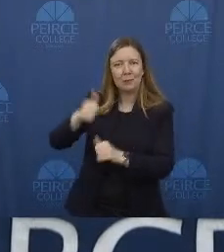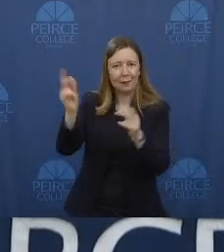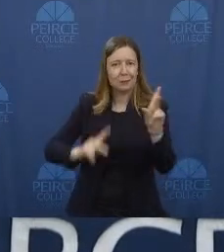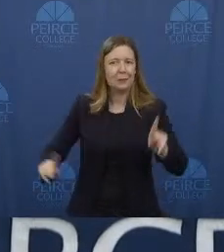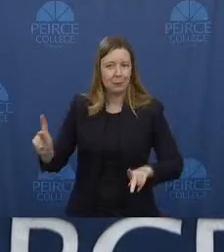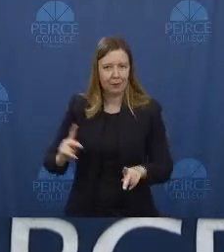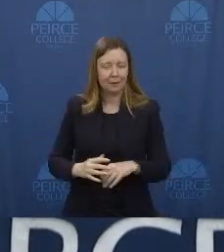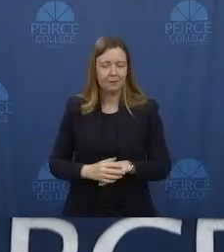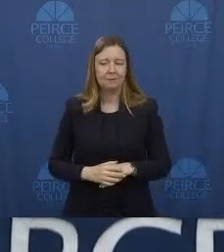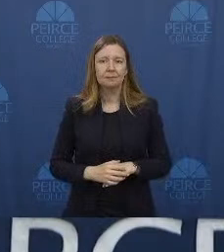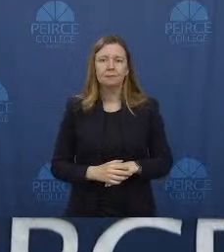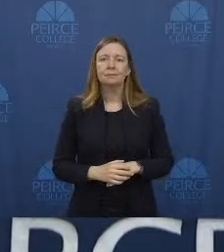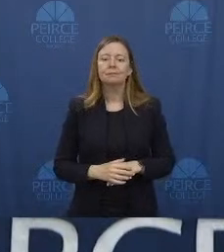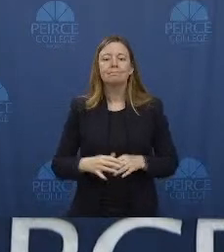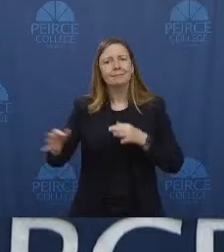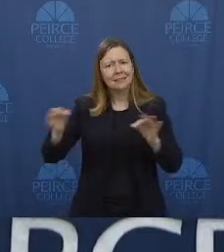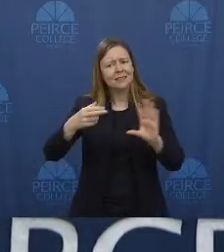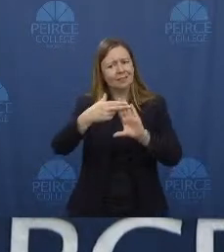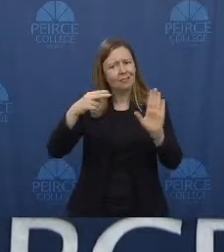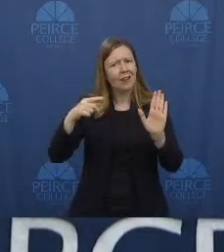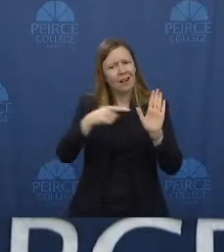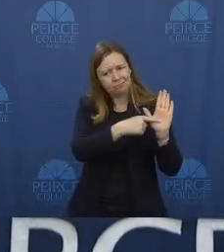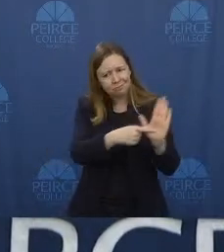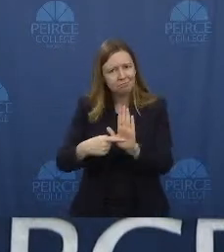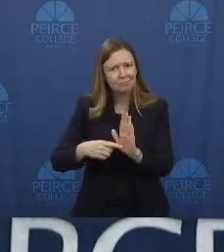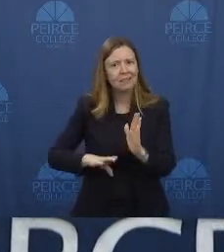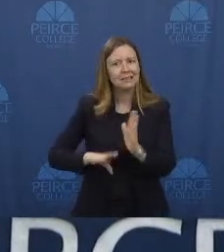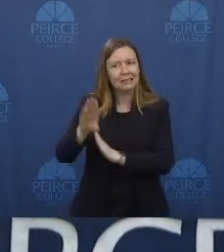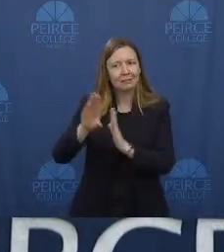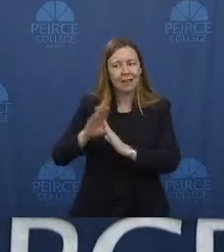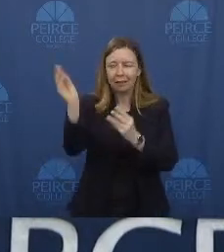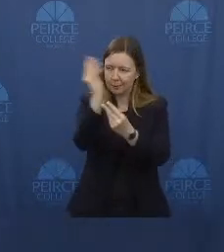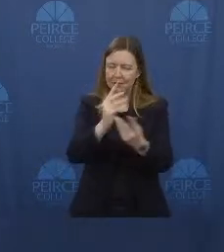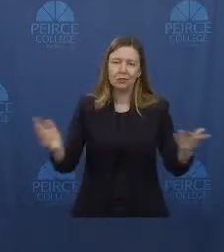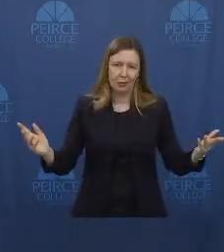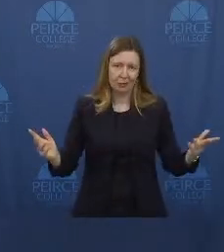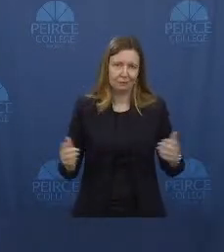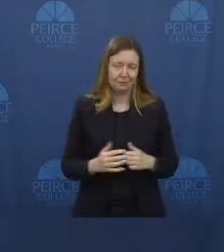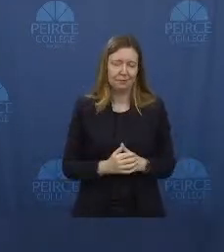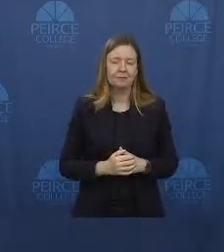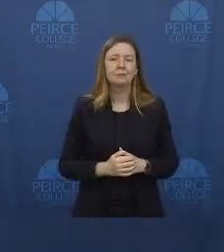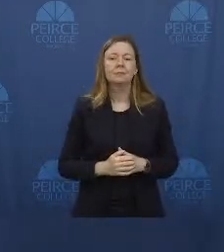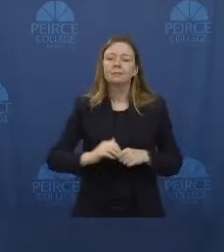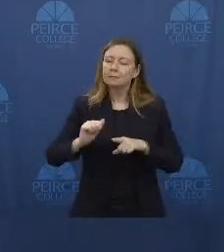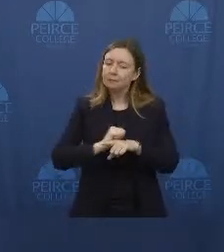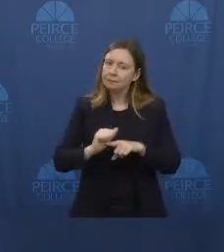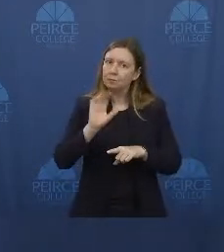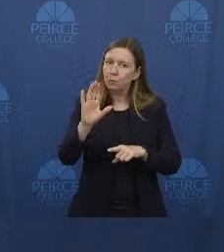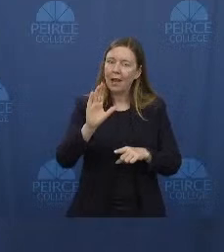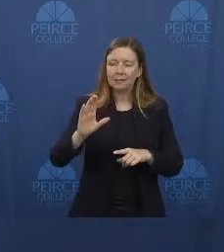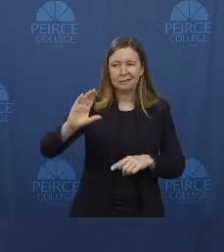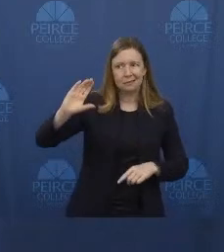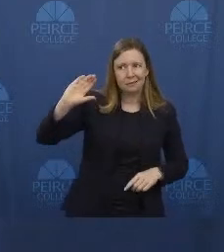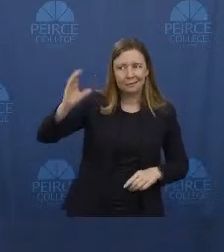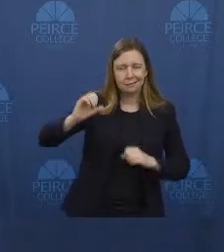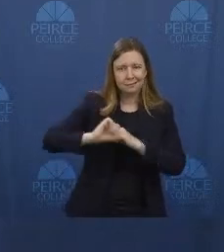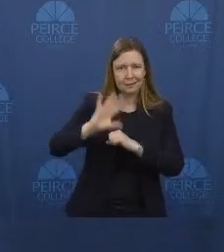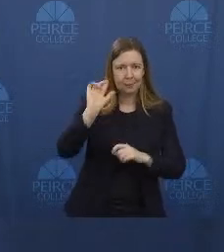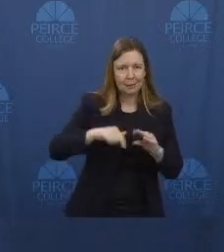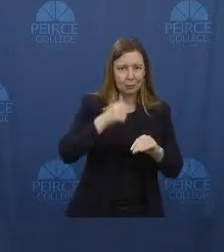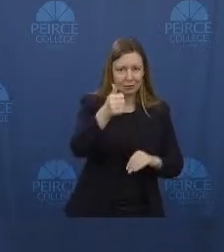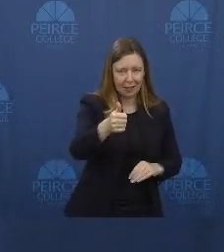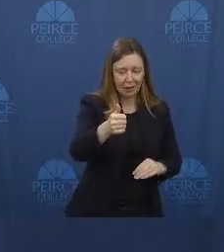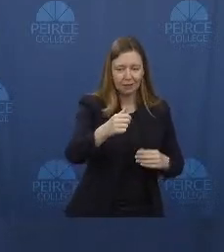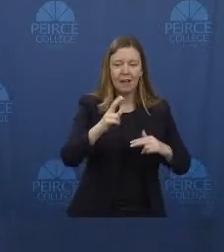you. Define it, develop it, and share it. Practice your elevator pitch and build a